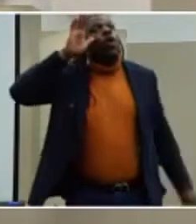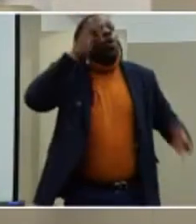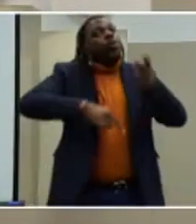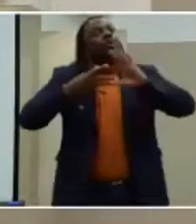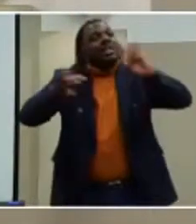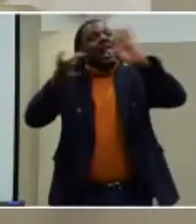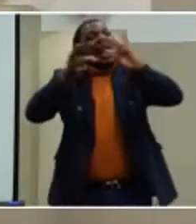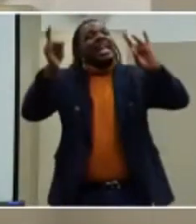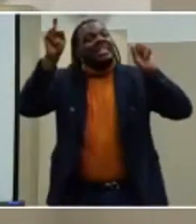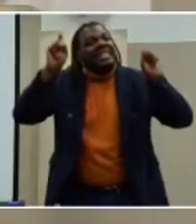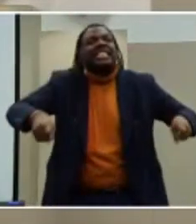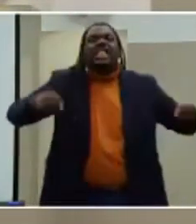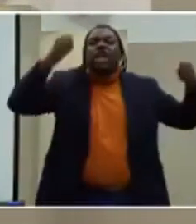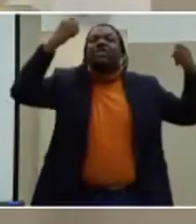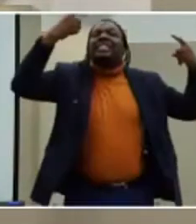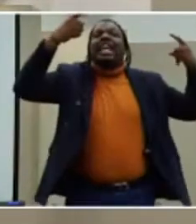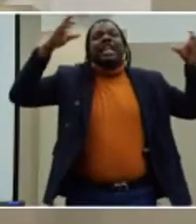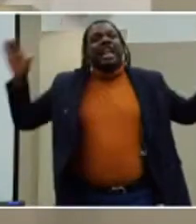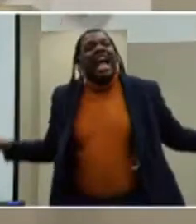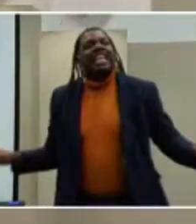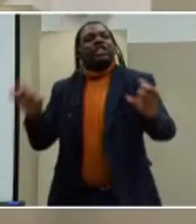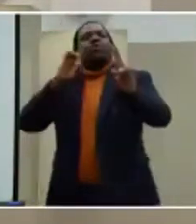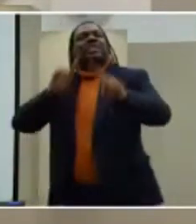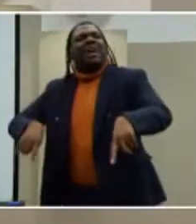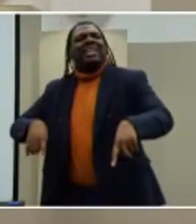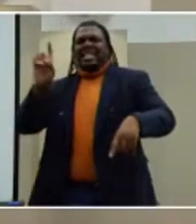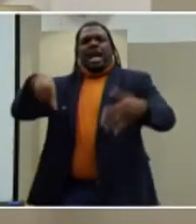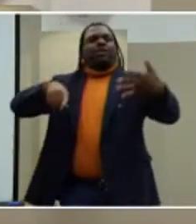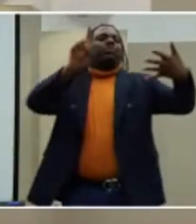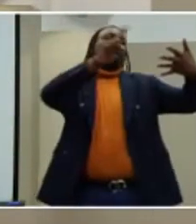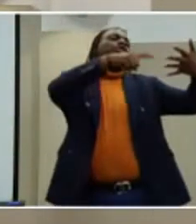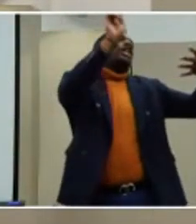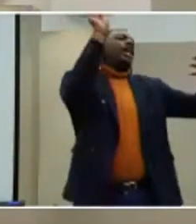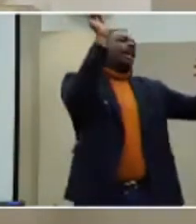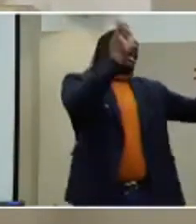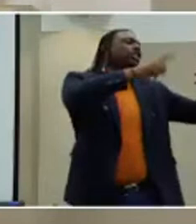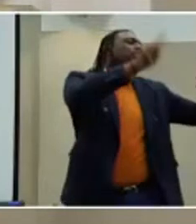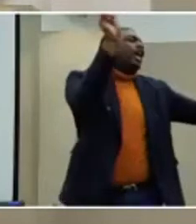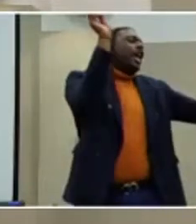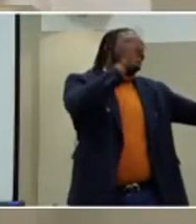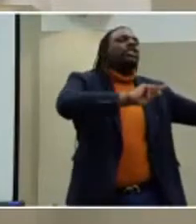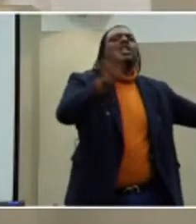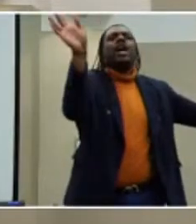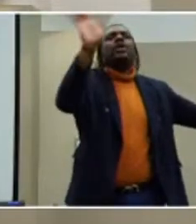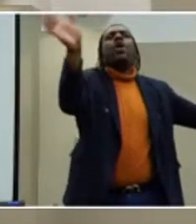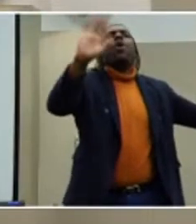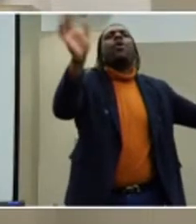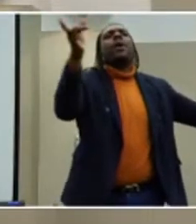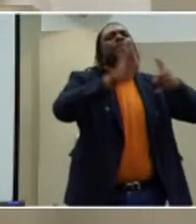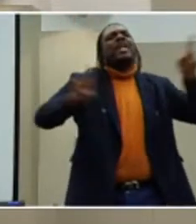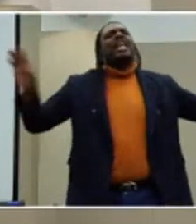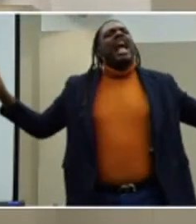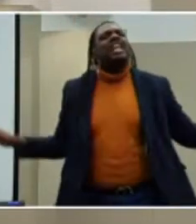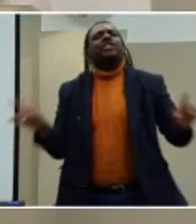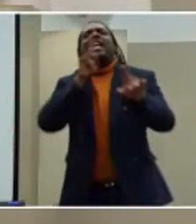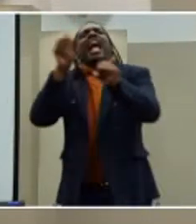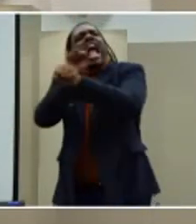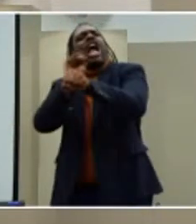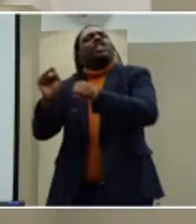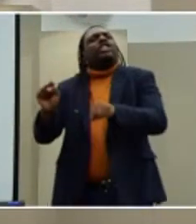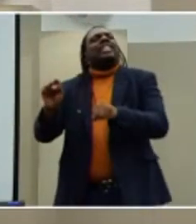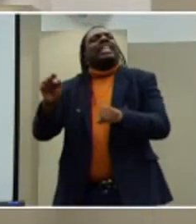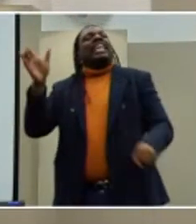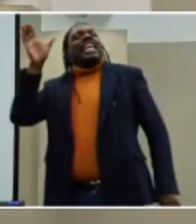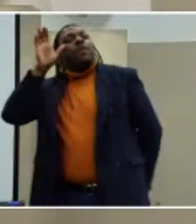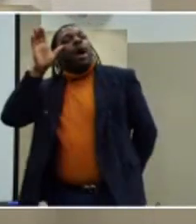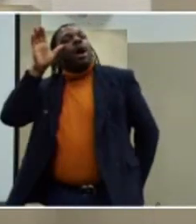needs to translate into action. Not just check a box that community has been heard, but actually